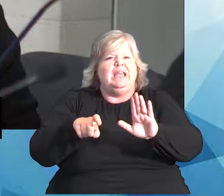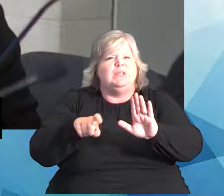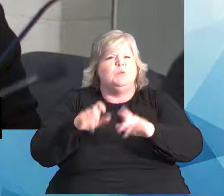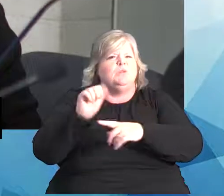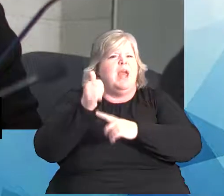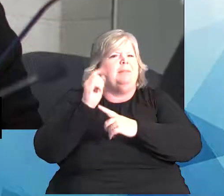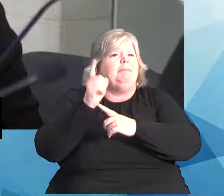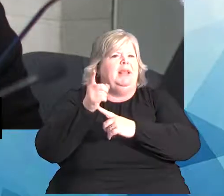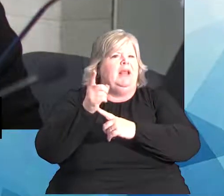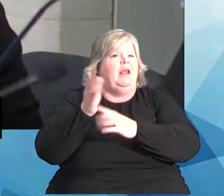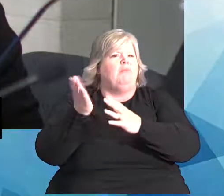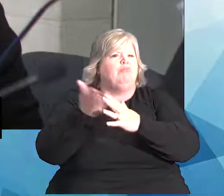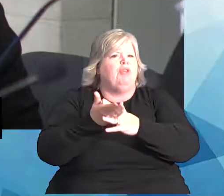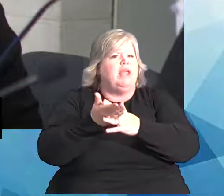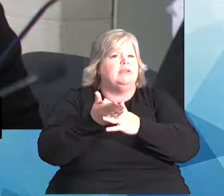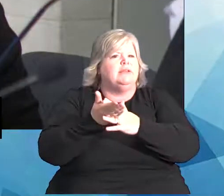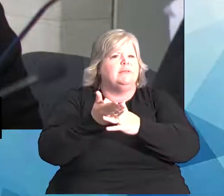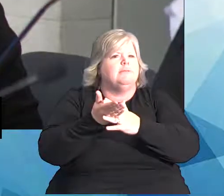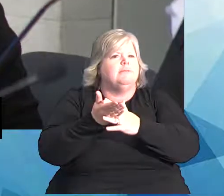10-minute break.